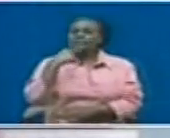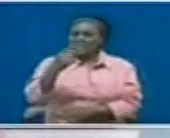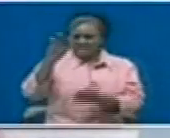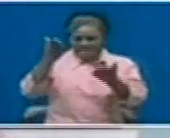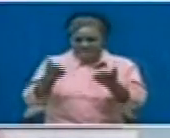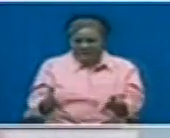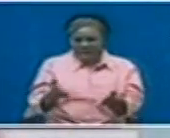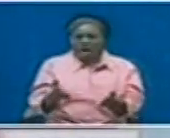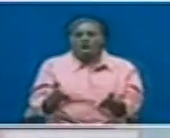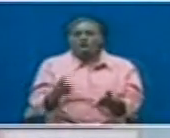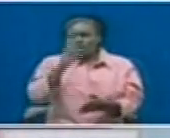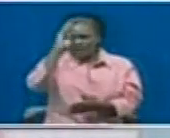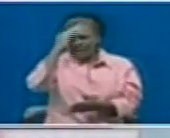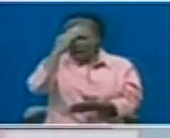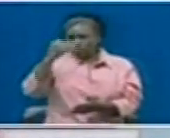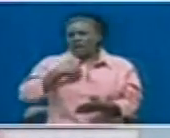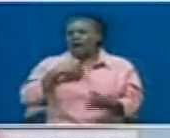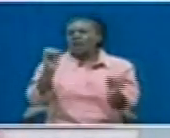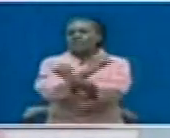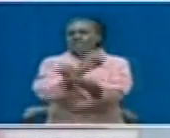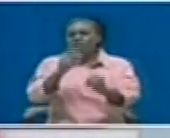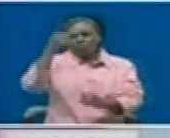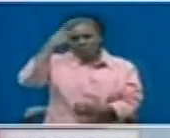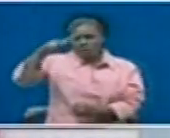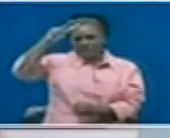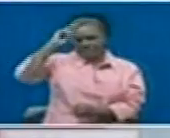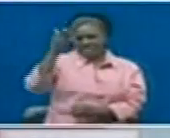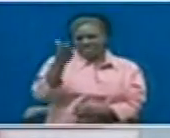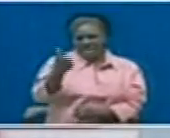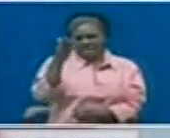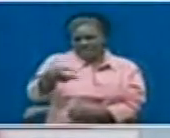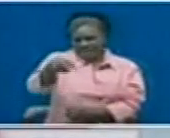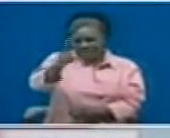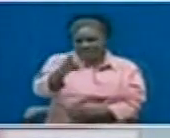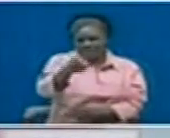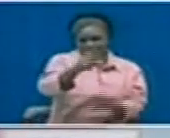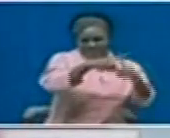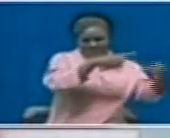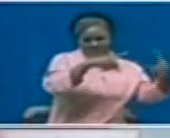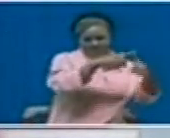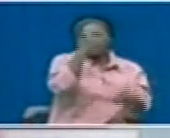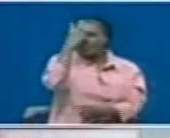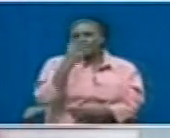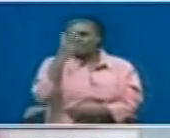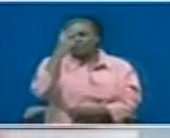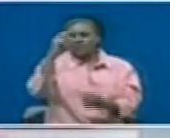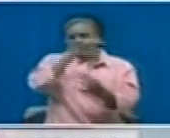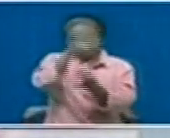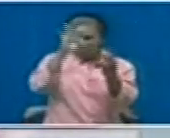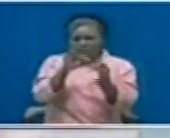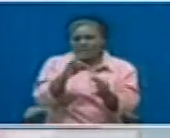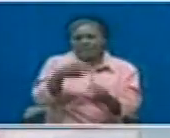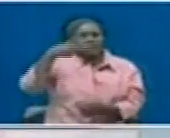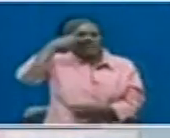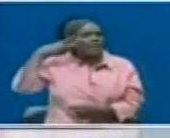now without a shred of a doubt that there is a policy of assassinating suspects, particularly terror